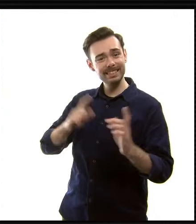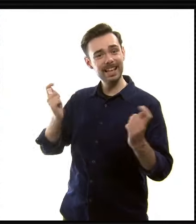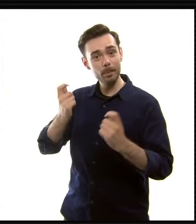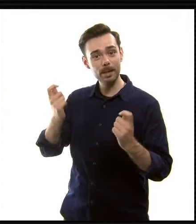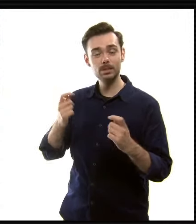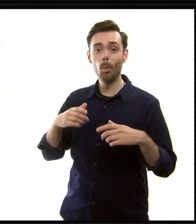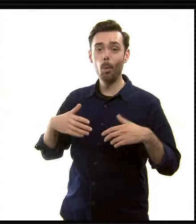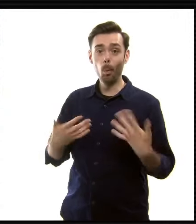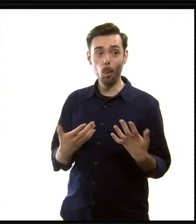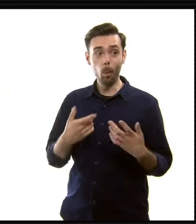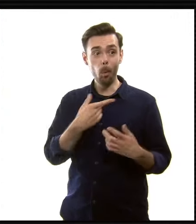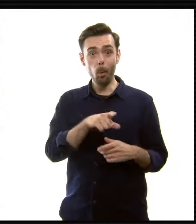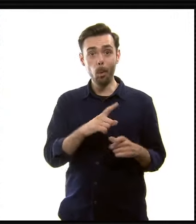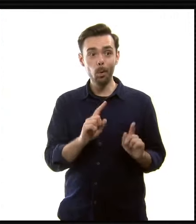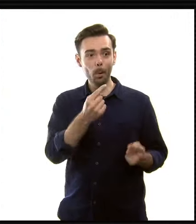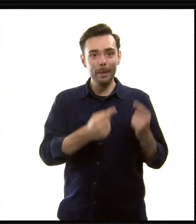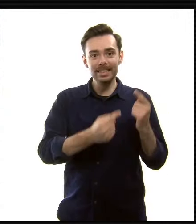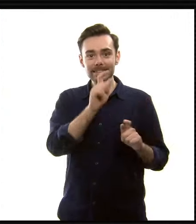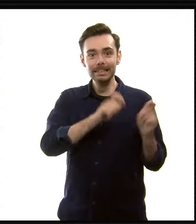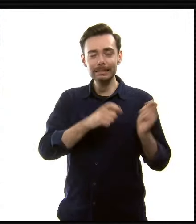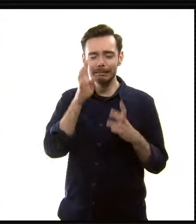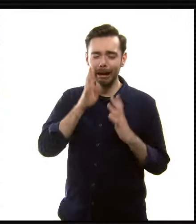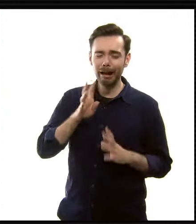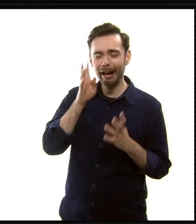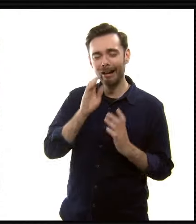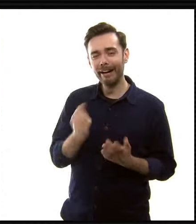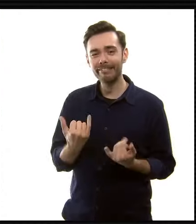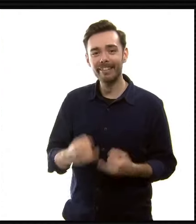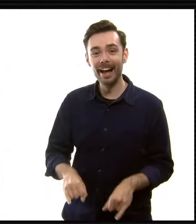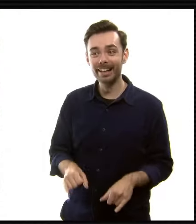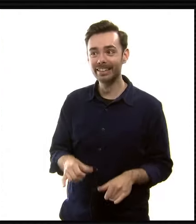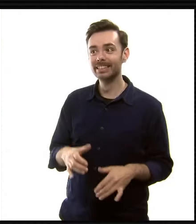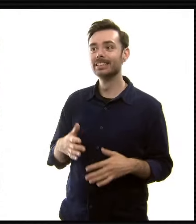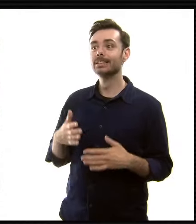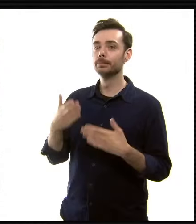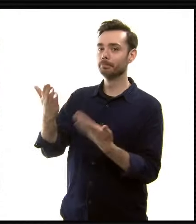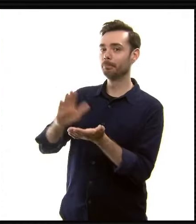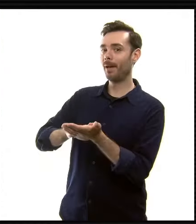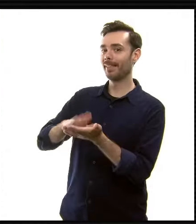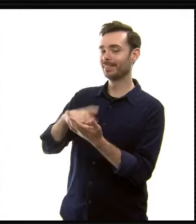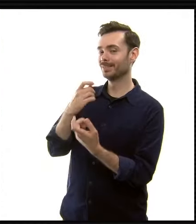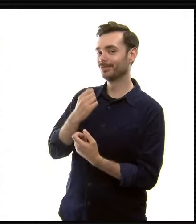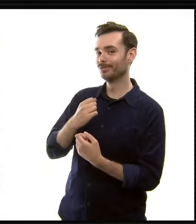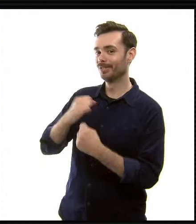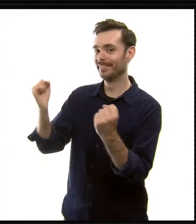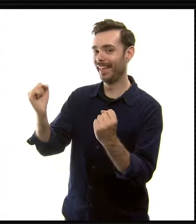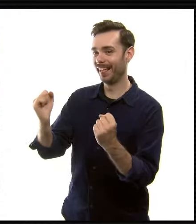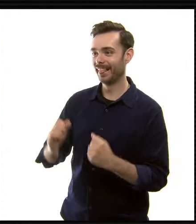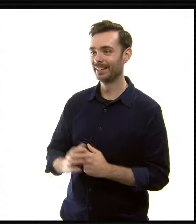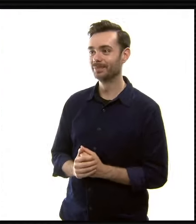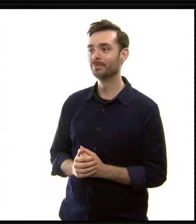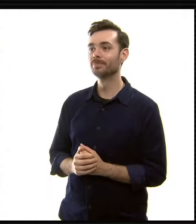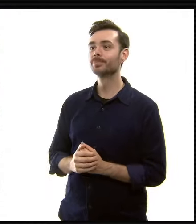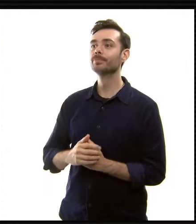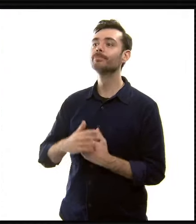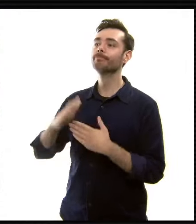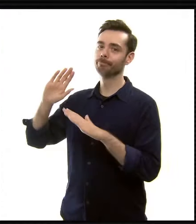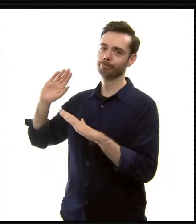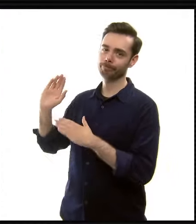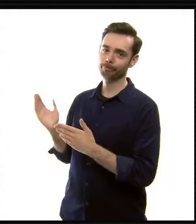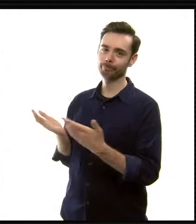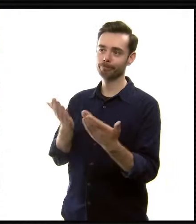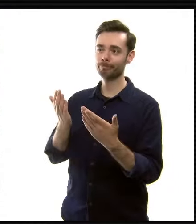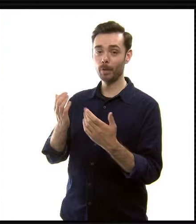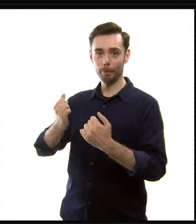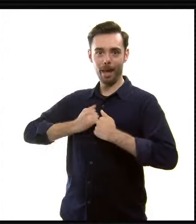and tears? There is only one way to find out. Melvin, will you do the honours? Of course. Here it is, everyone. My LEGO Masters All-Stars Live LEGO Duplo